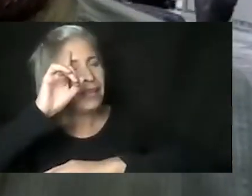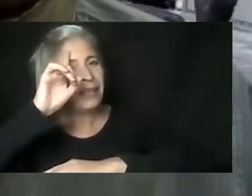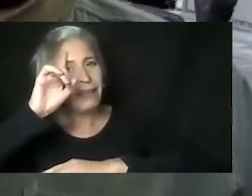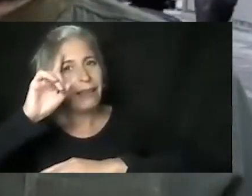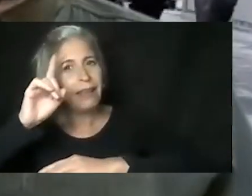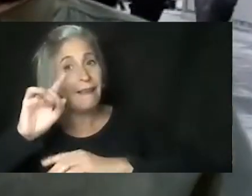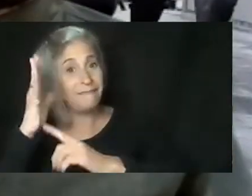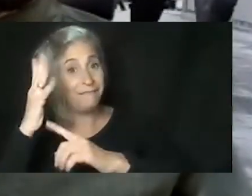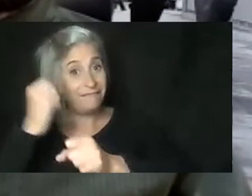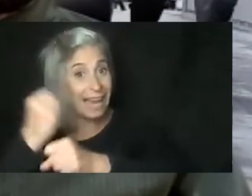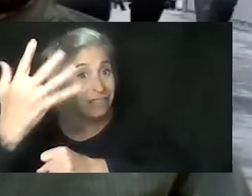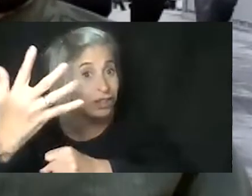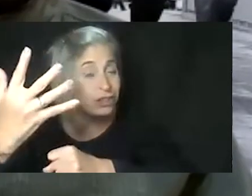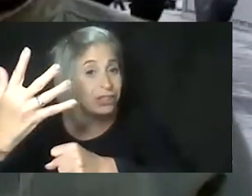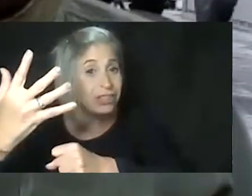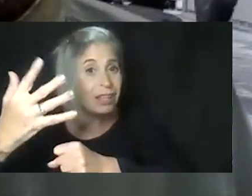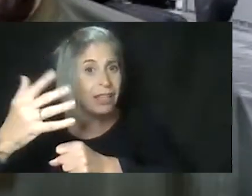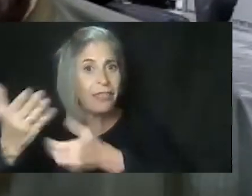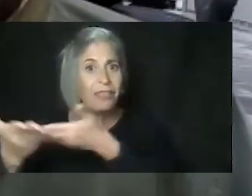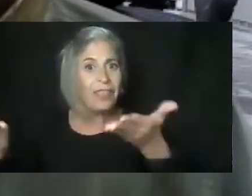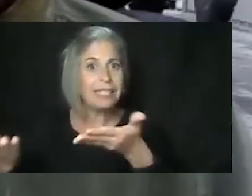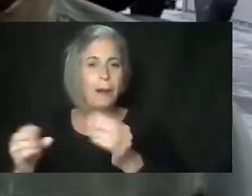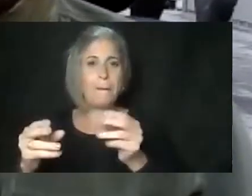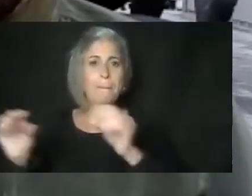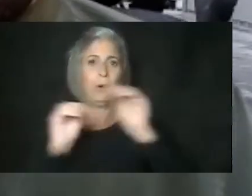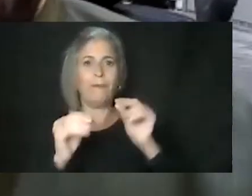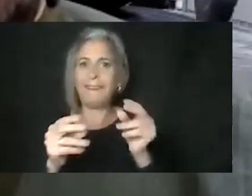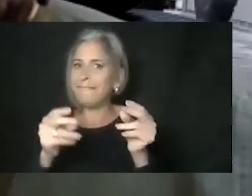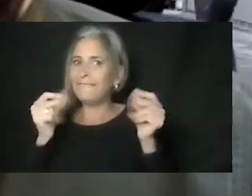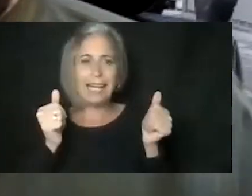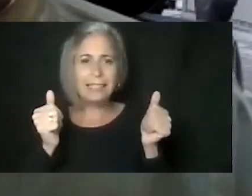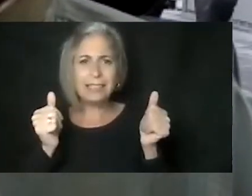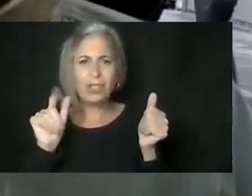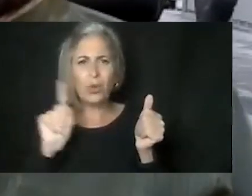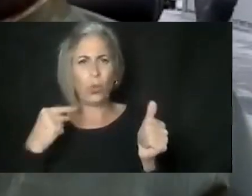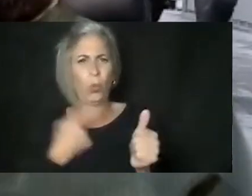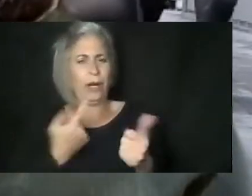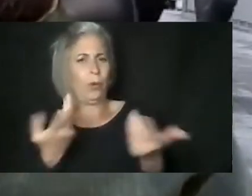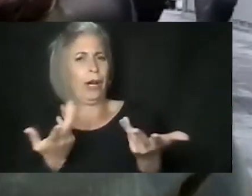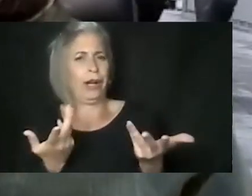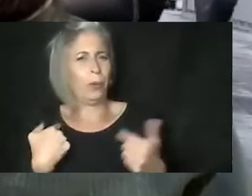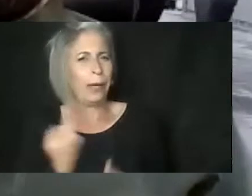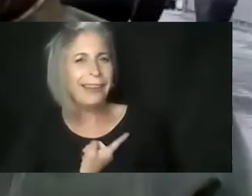in 5 years, things are moving so fast. Where are we going to be? We're now starting to